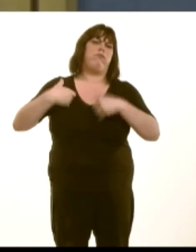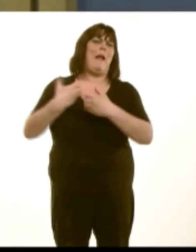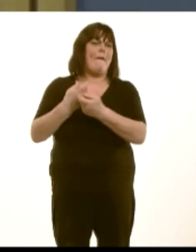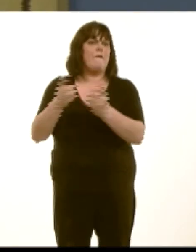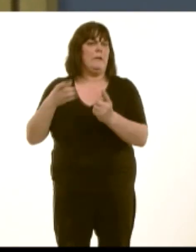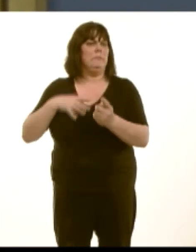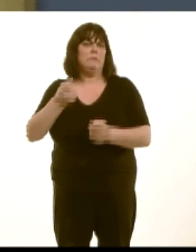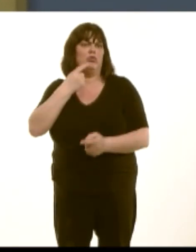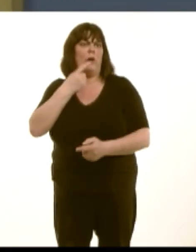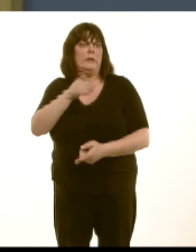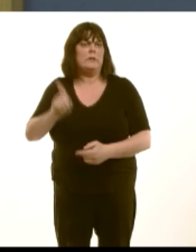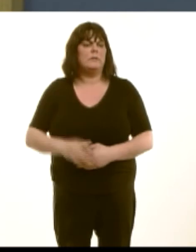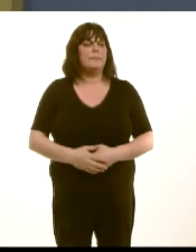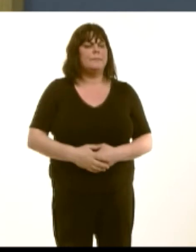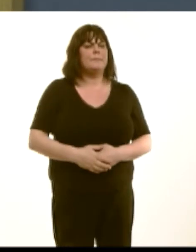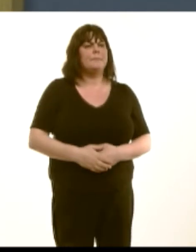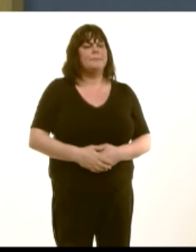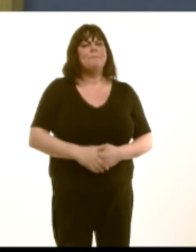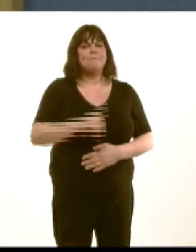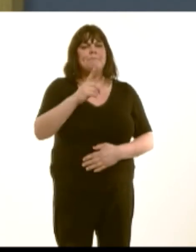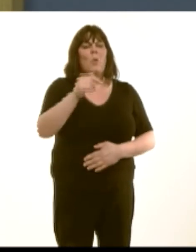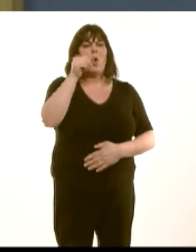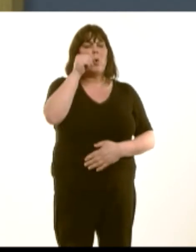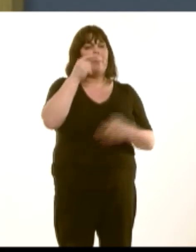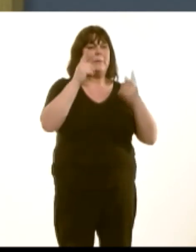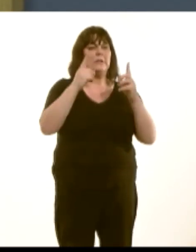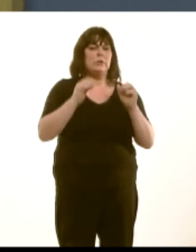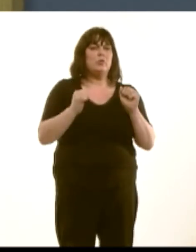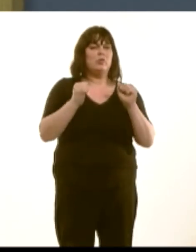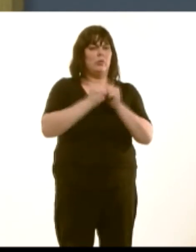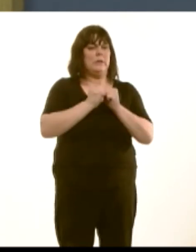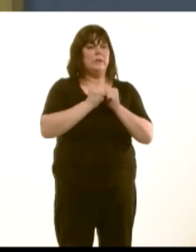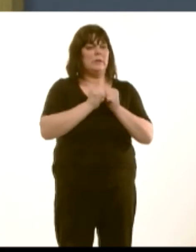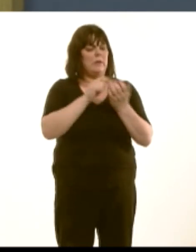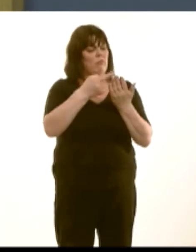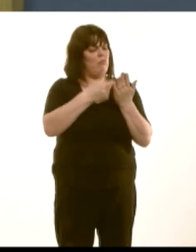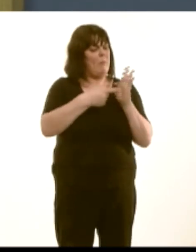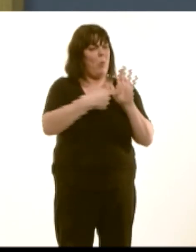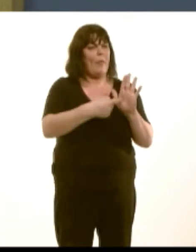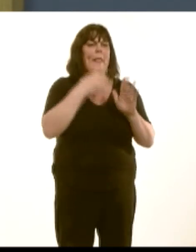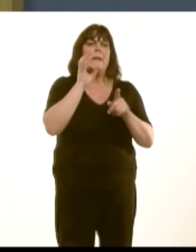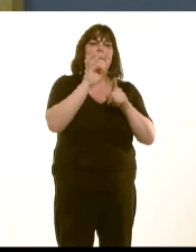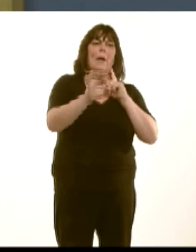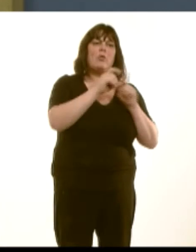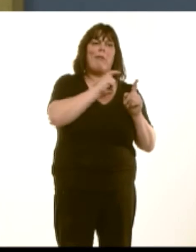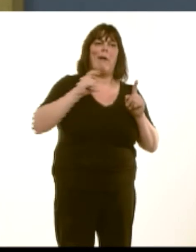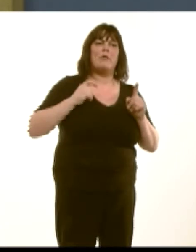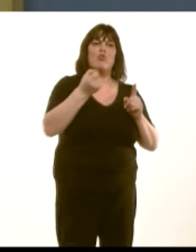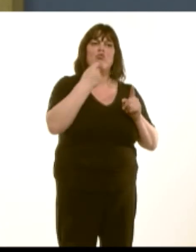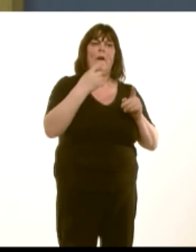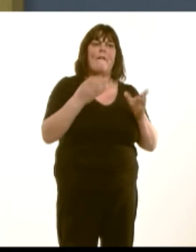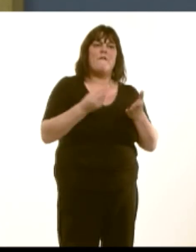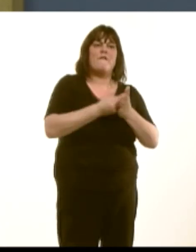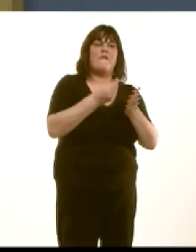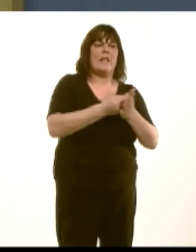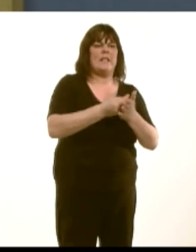and I note that he agrees that with the report that says the Special Cancer Fund drug in England is poor